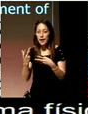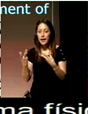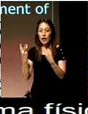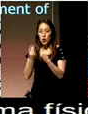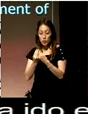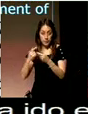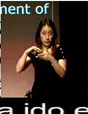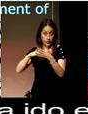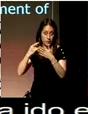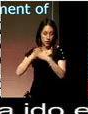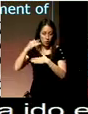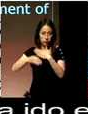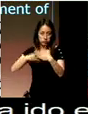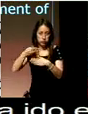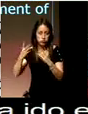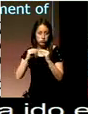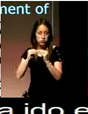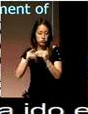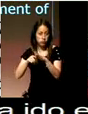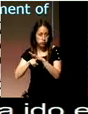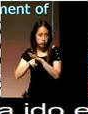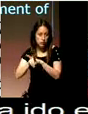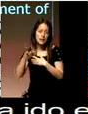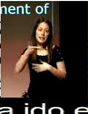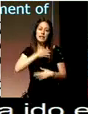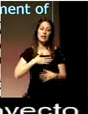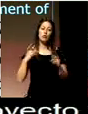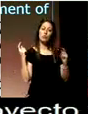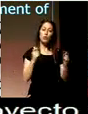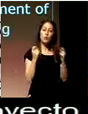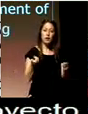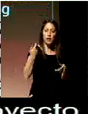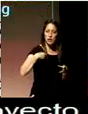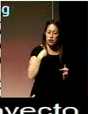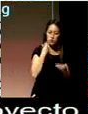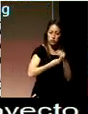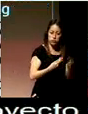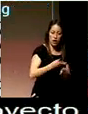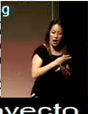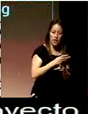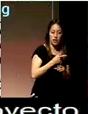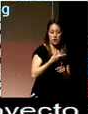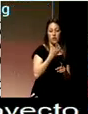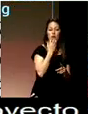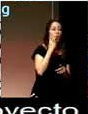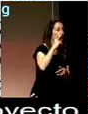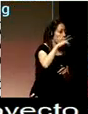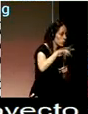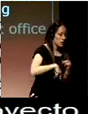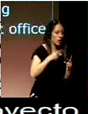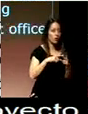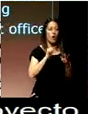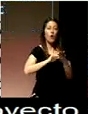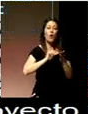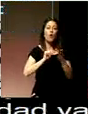existing communication about the city from the museum, the tourist office, etc., as long as we can. Maybe